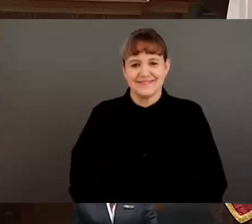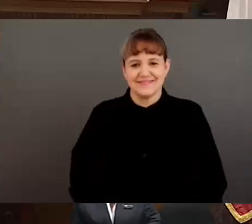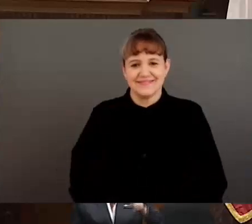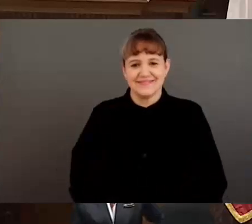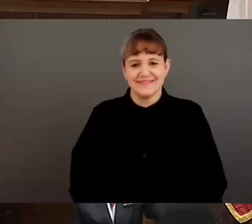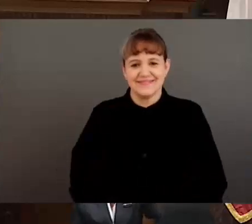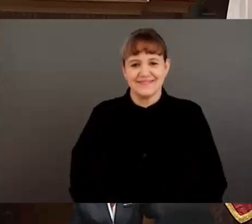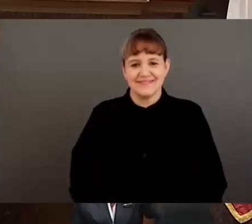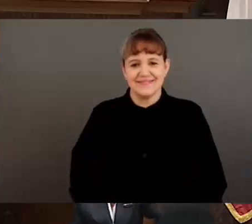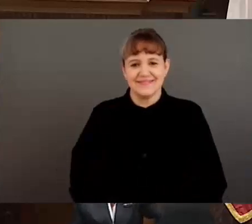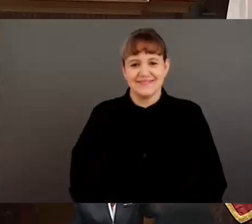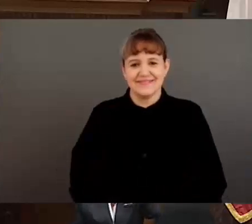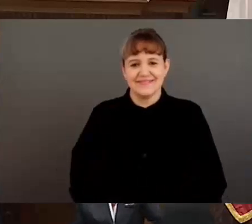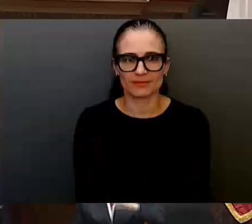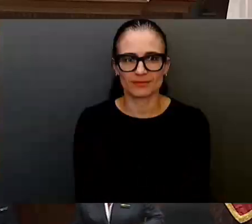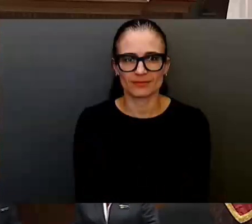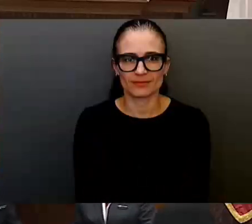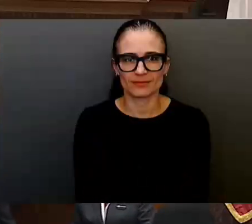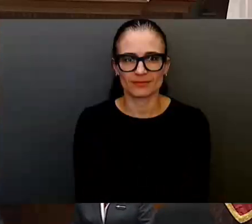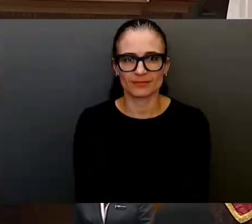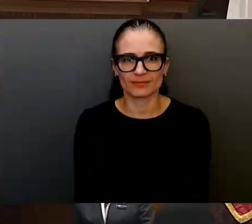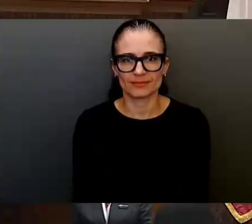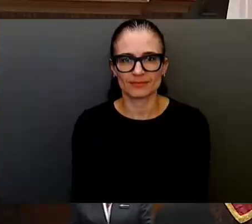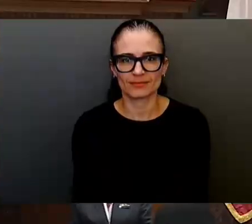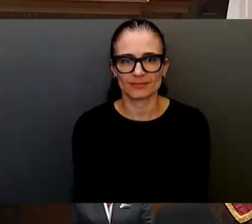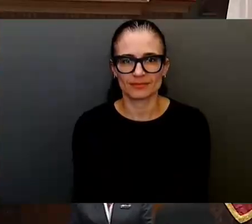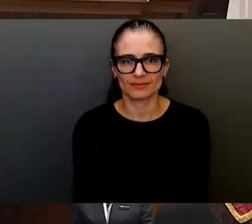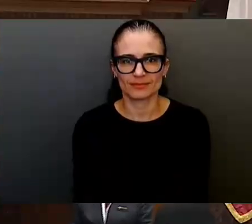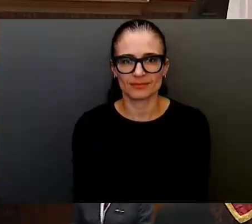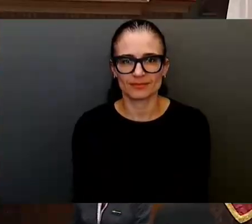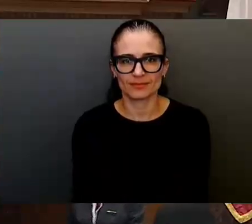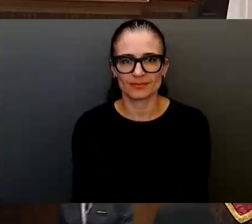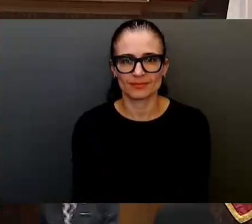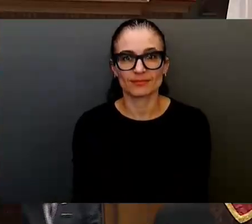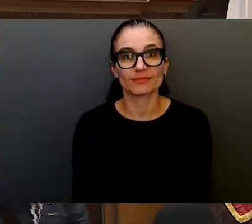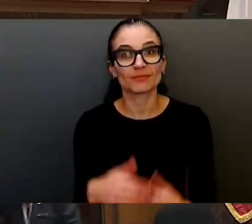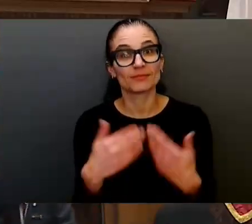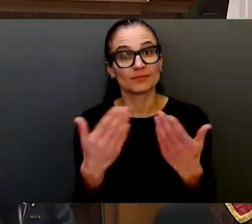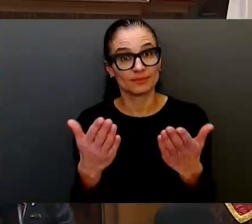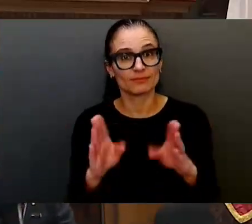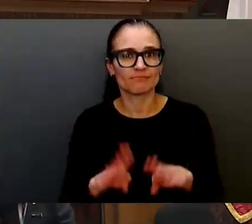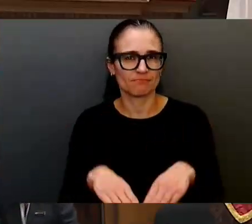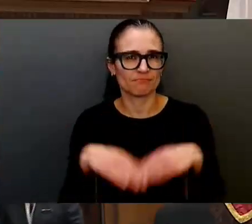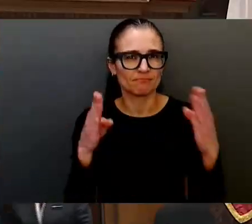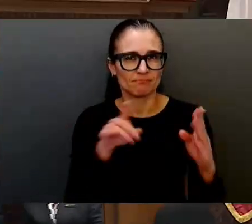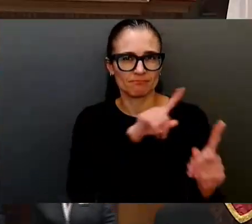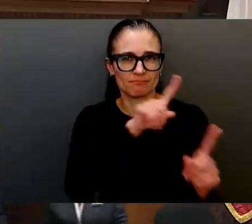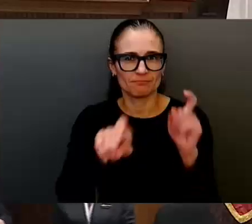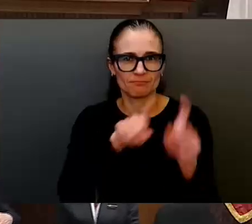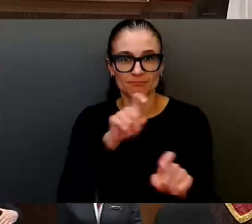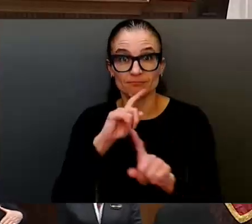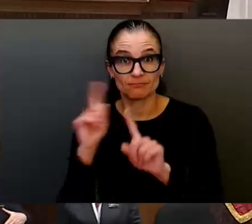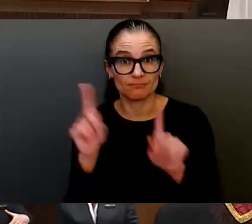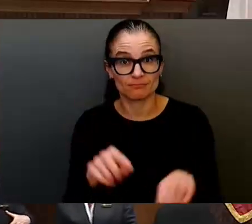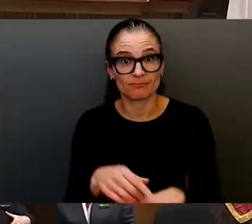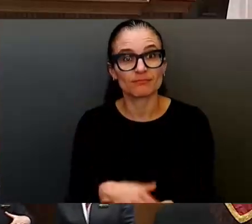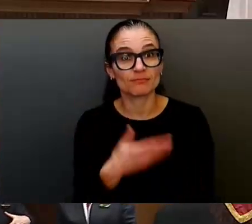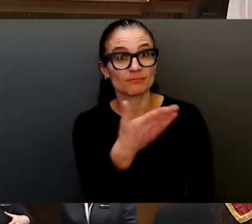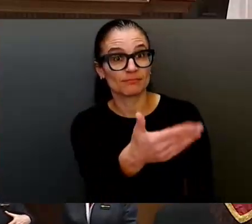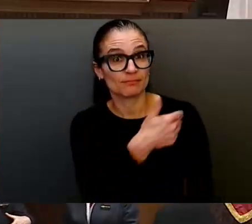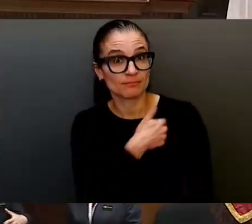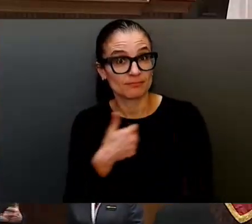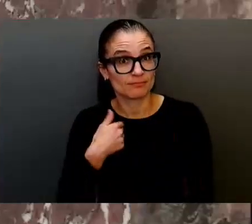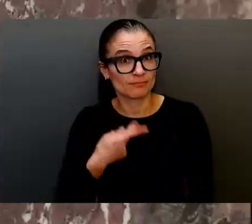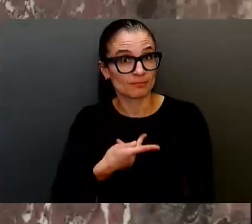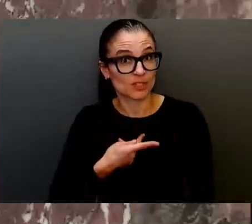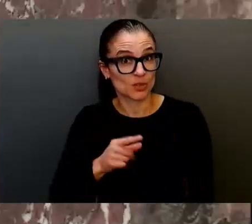Oral questions by members. Member for Prince George Whalemount. The BC